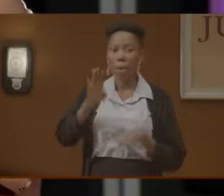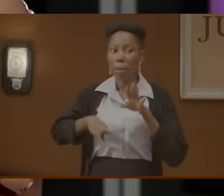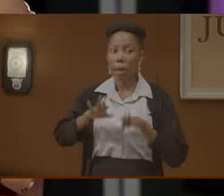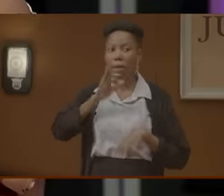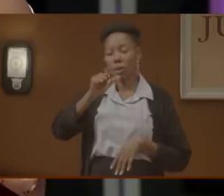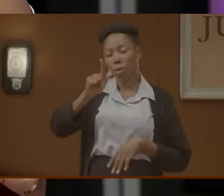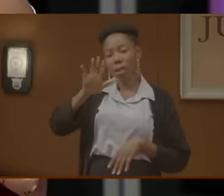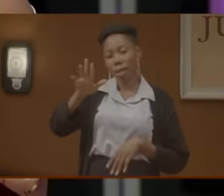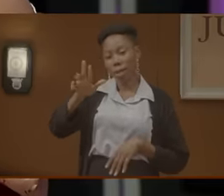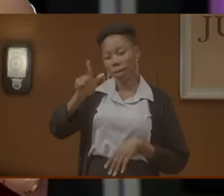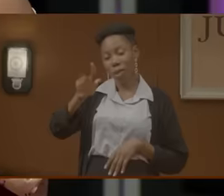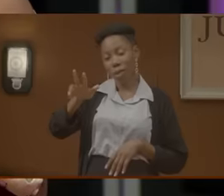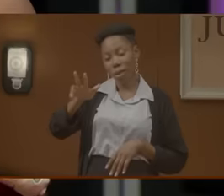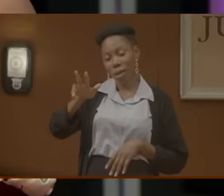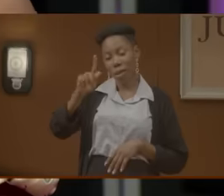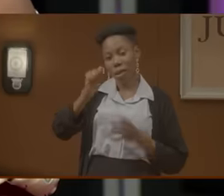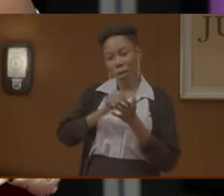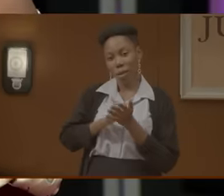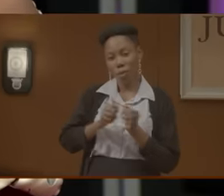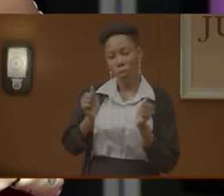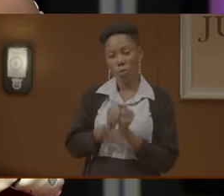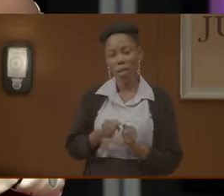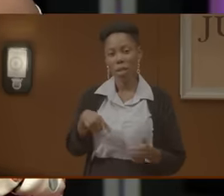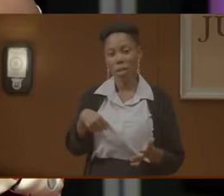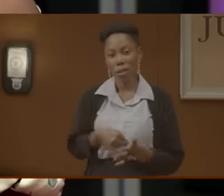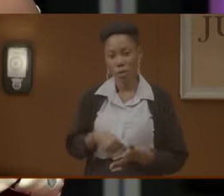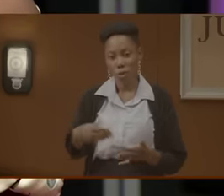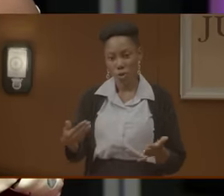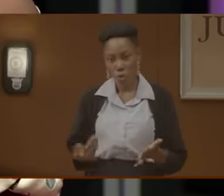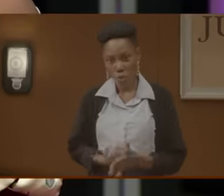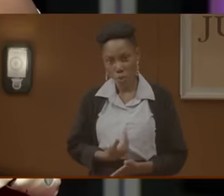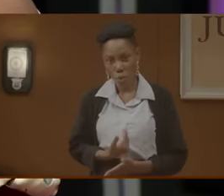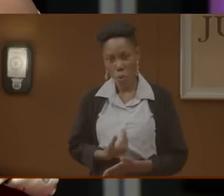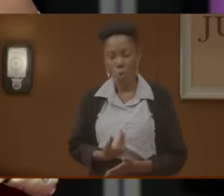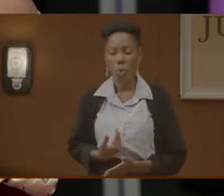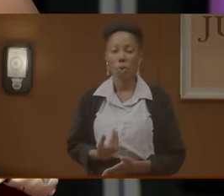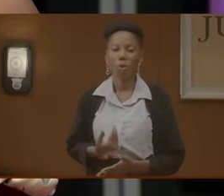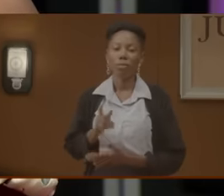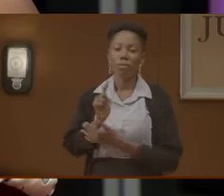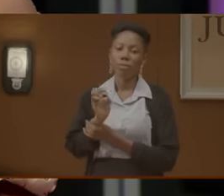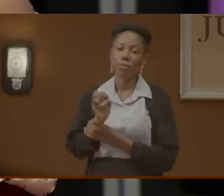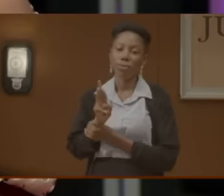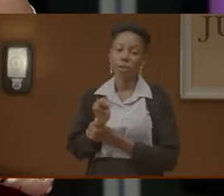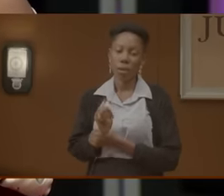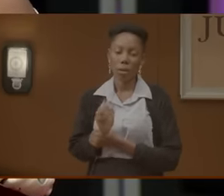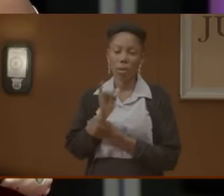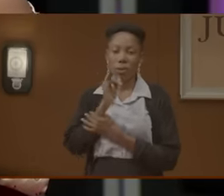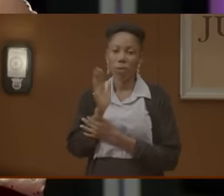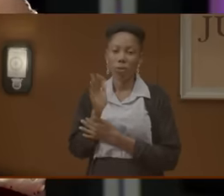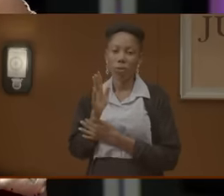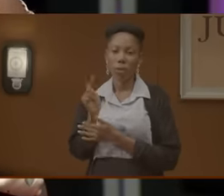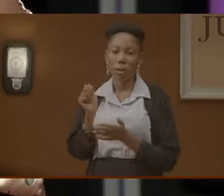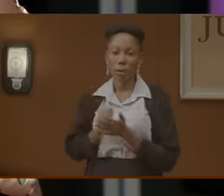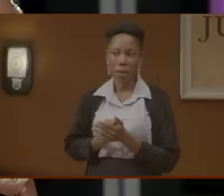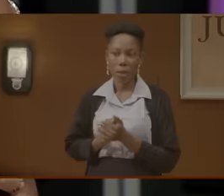23,000. The 23,000 with a couple with this term money, he paid 15,000. My children